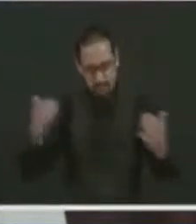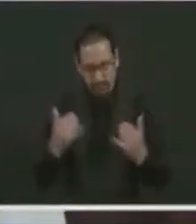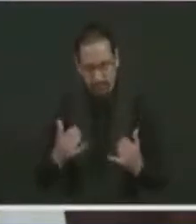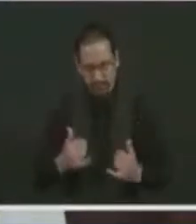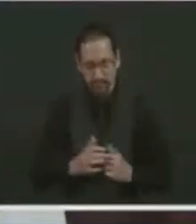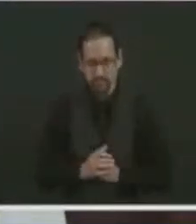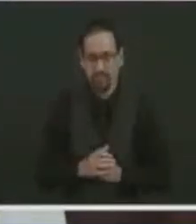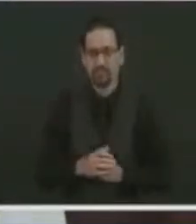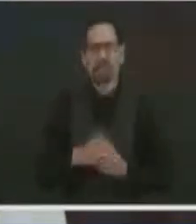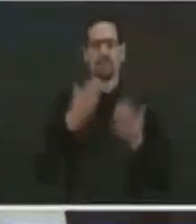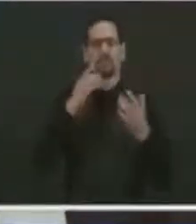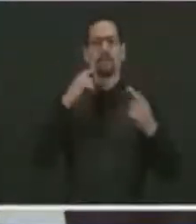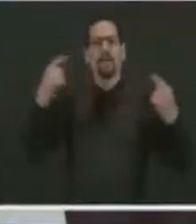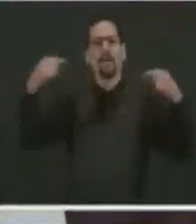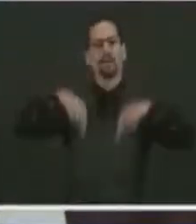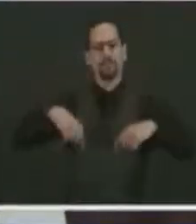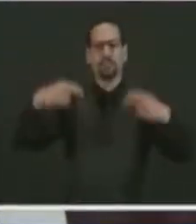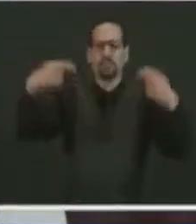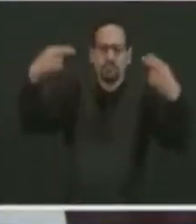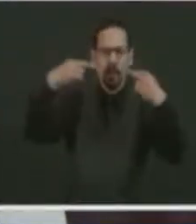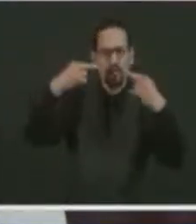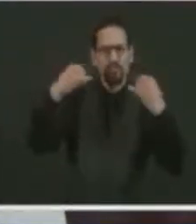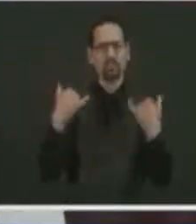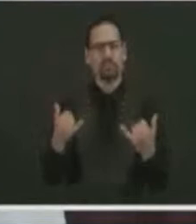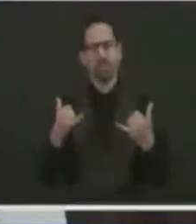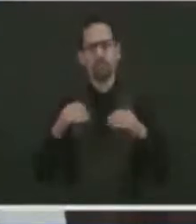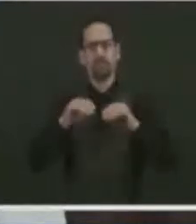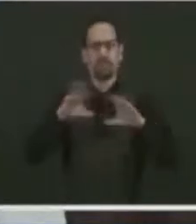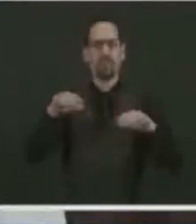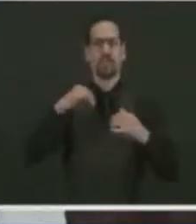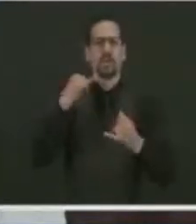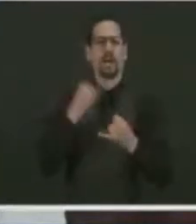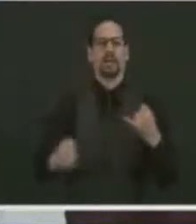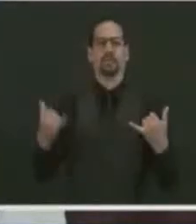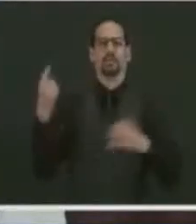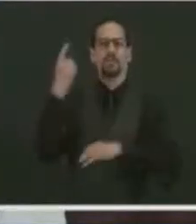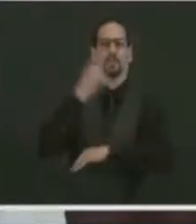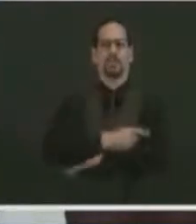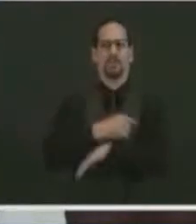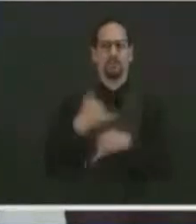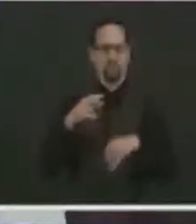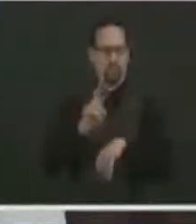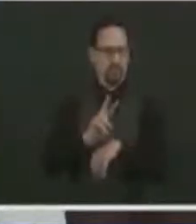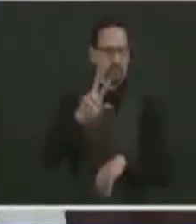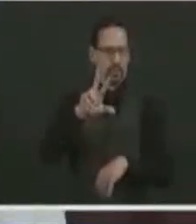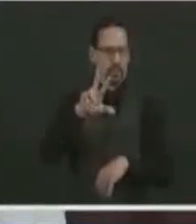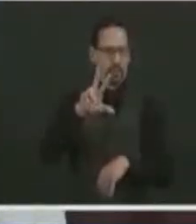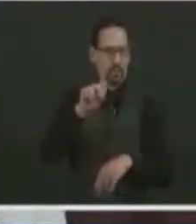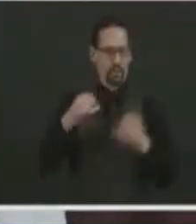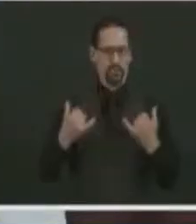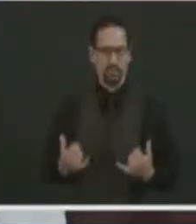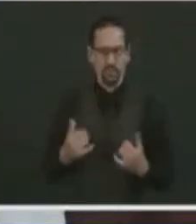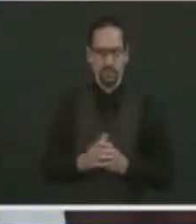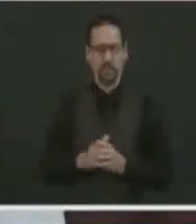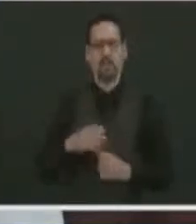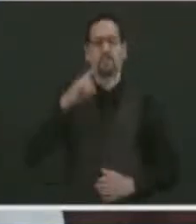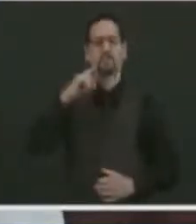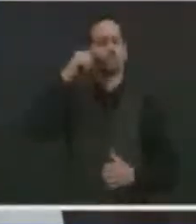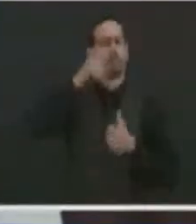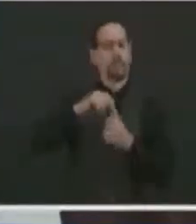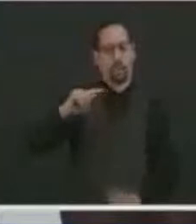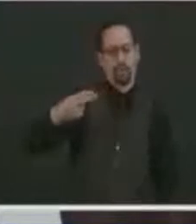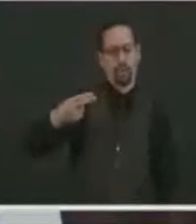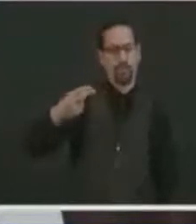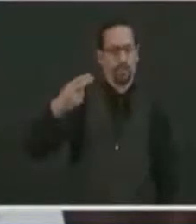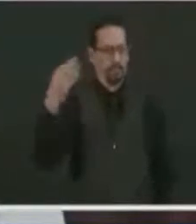Good afternoon, everybody, and thank you for joining us. Today is the last day at the different time. Starting tomorrow, Friday,